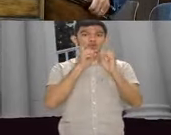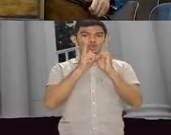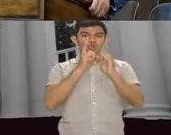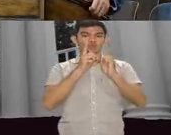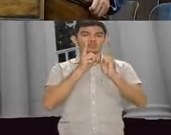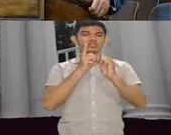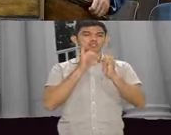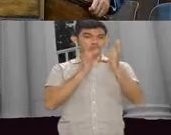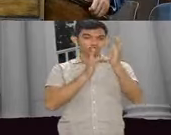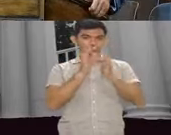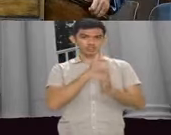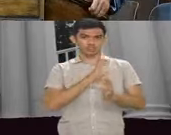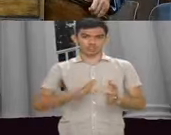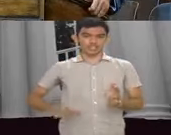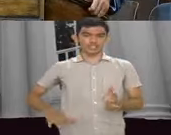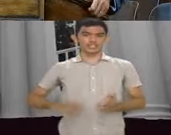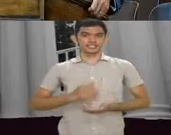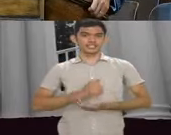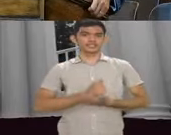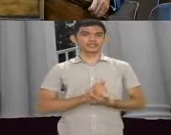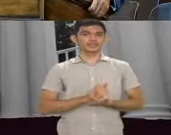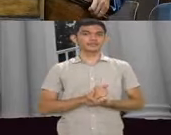Murabag ka ng morning